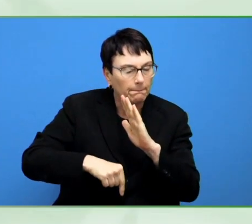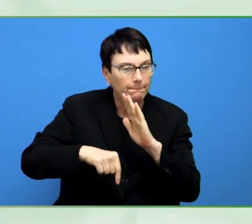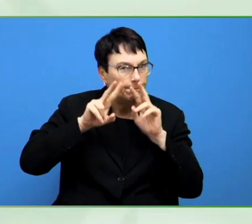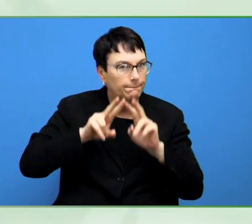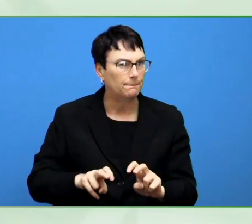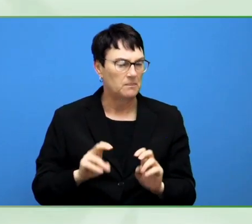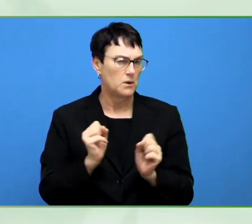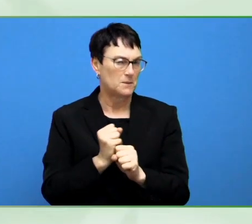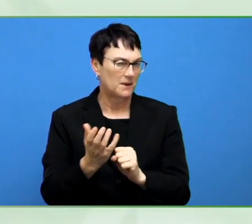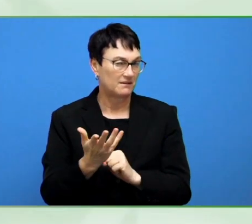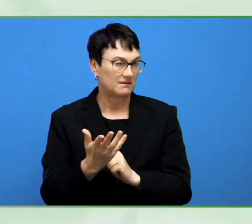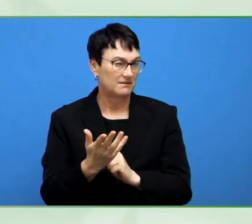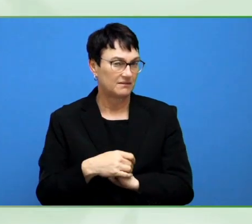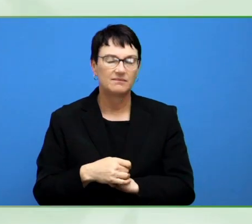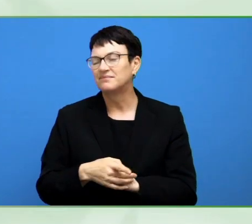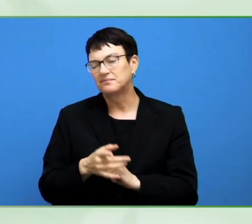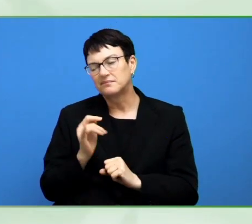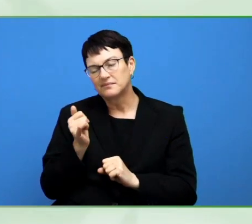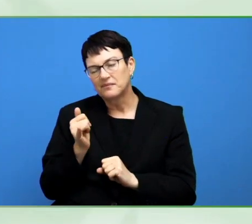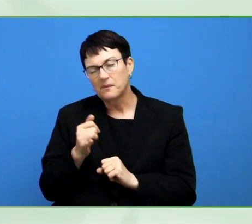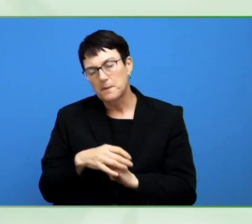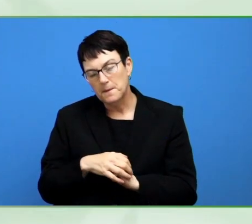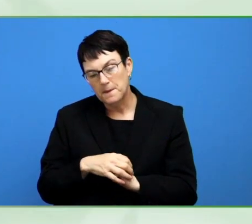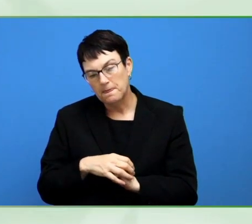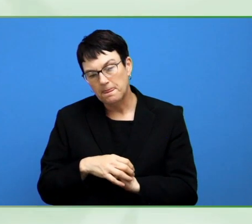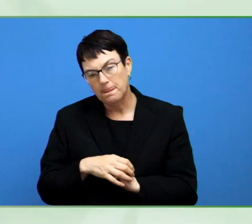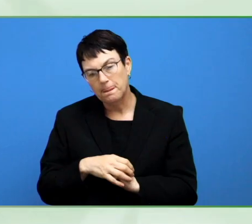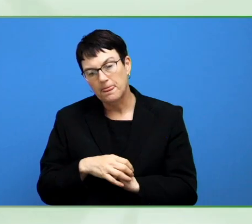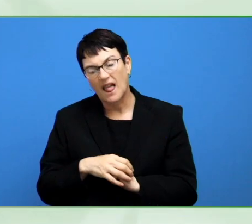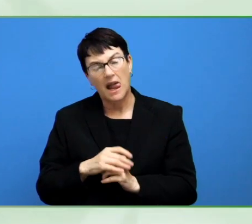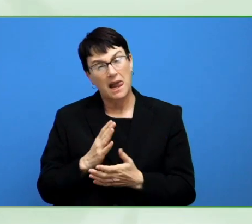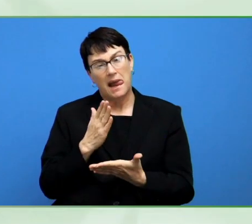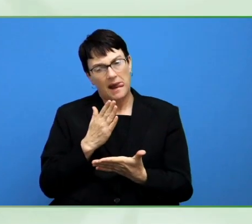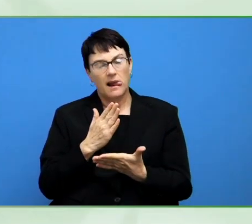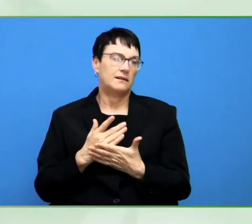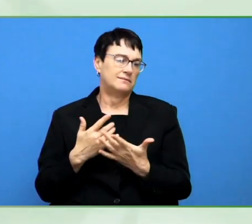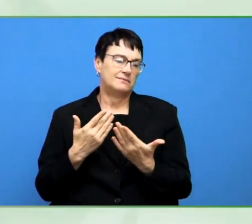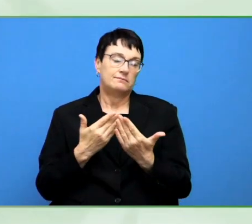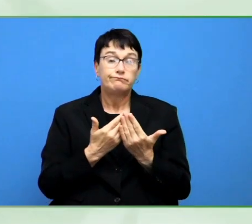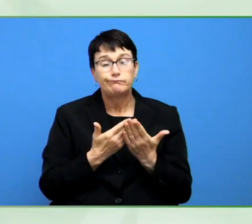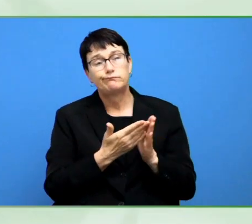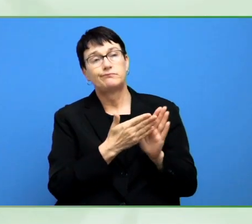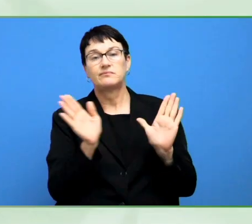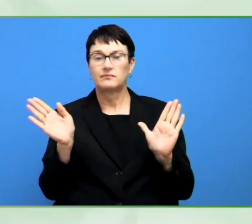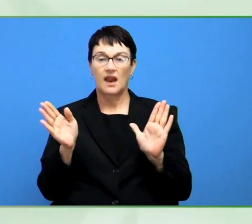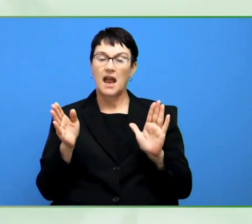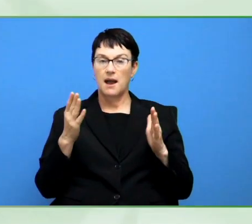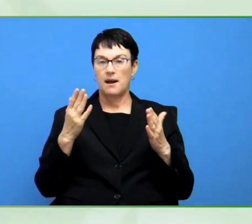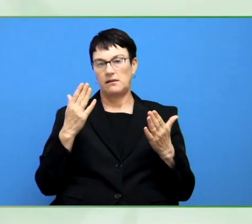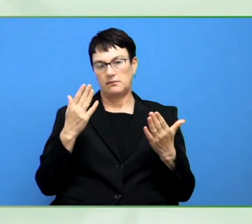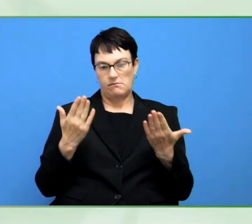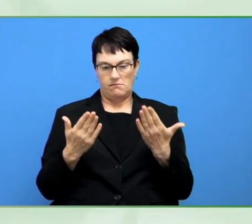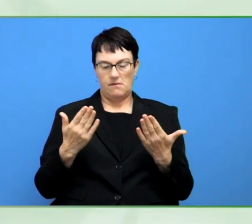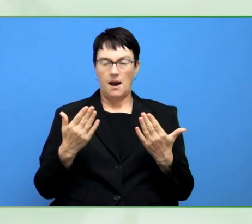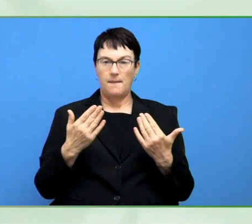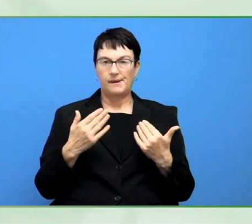course it's very common that you end up taking a look at, well, what do I have to do, and